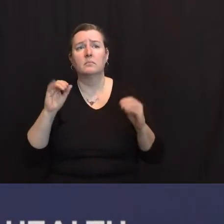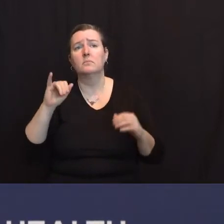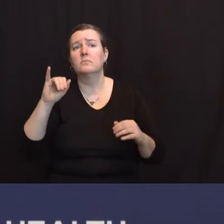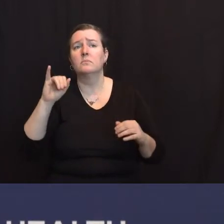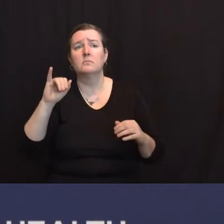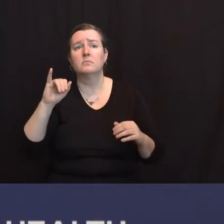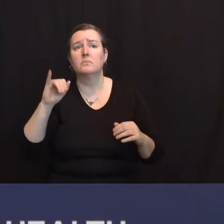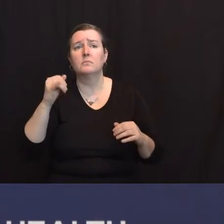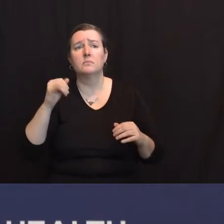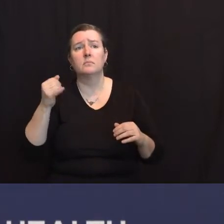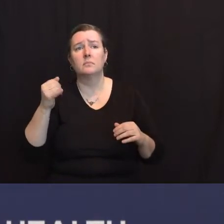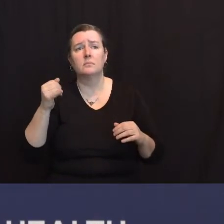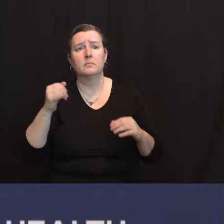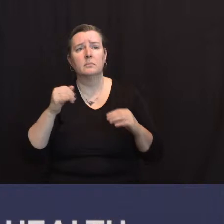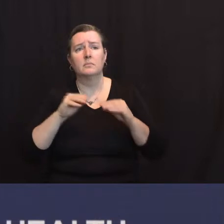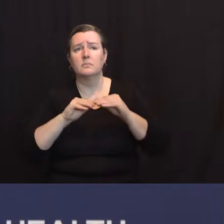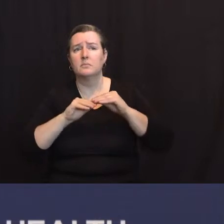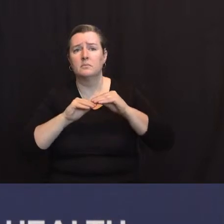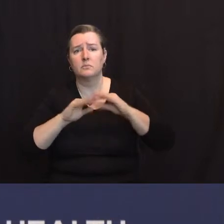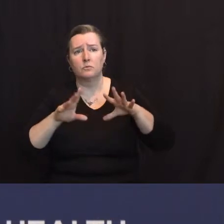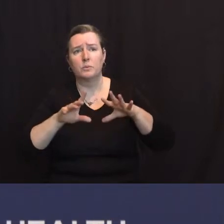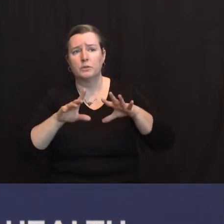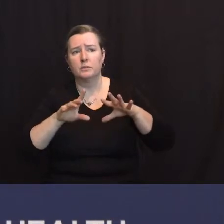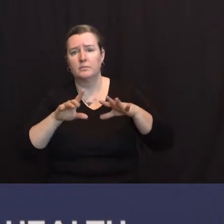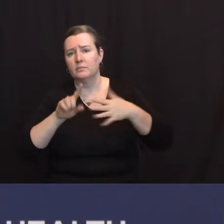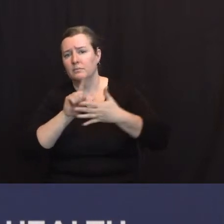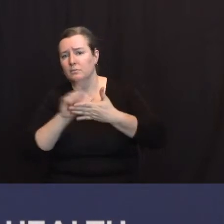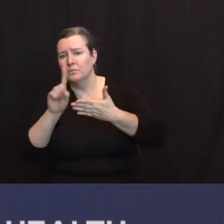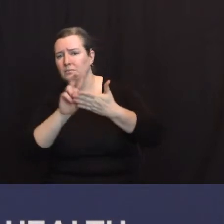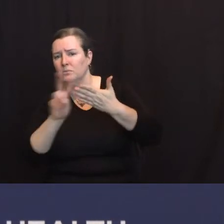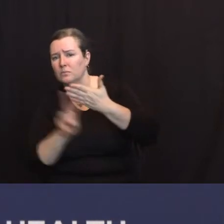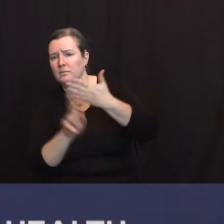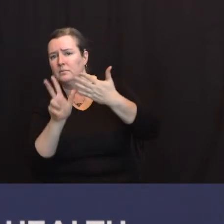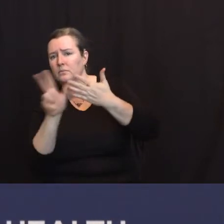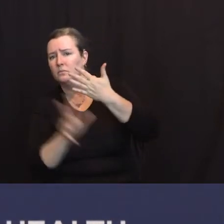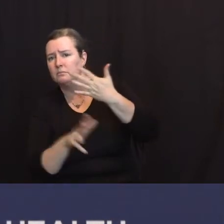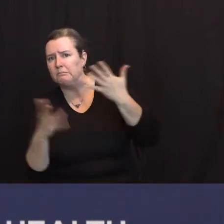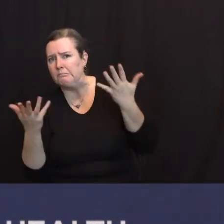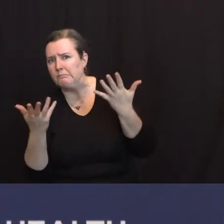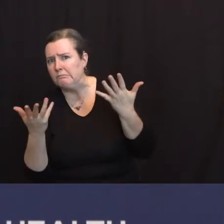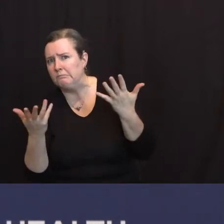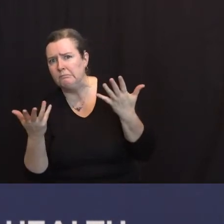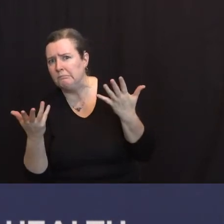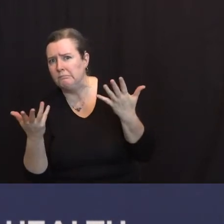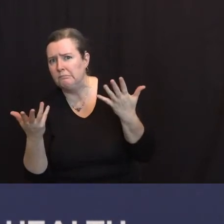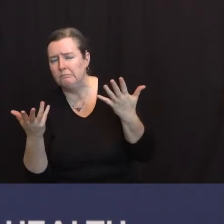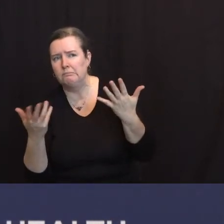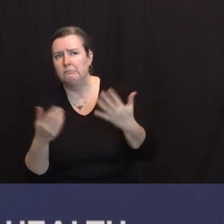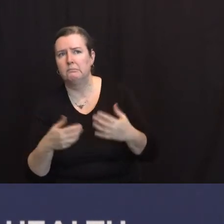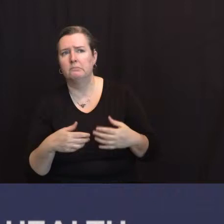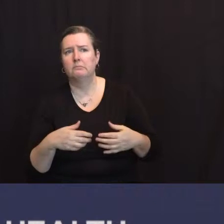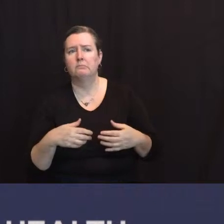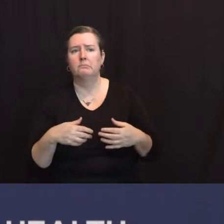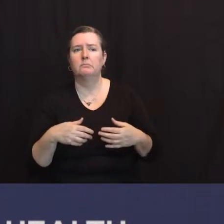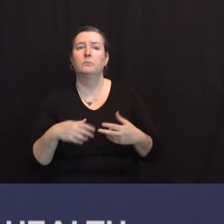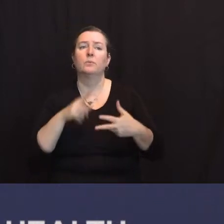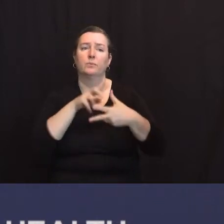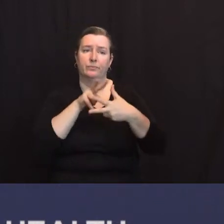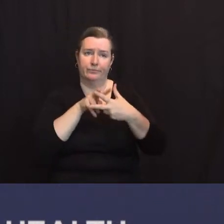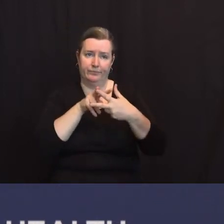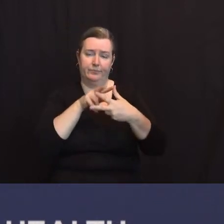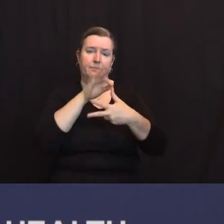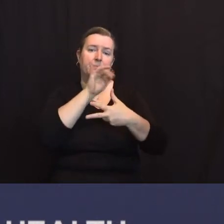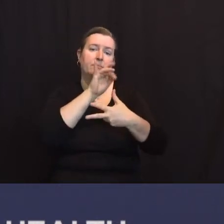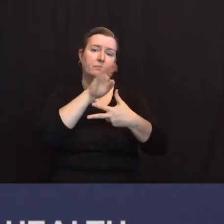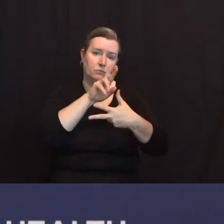week after, maybe into the third week. Pfizer and Moderna, Judy, are continuing sort of their